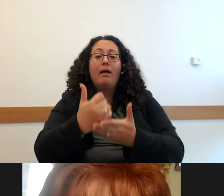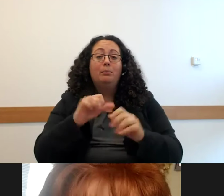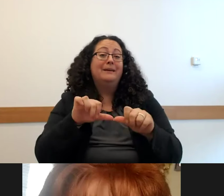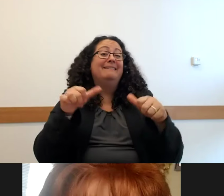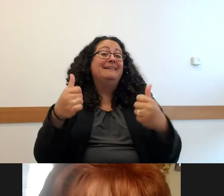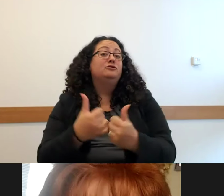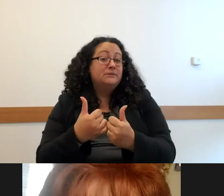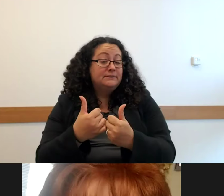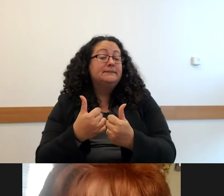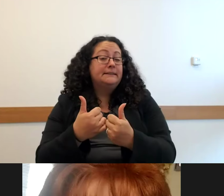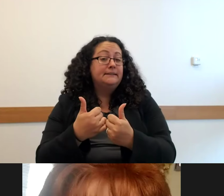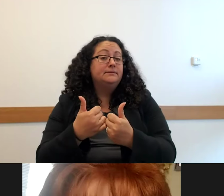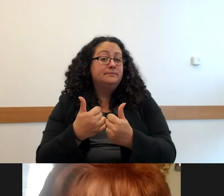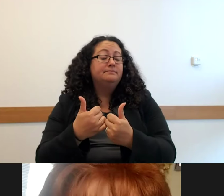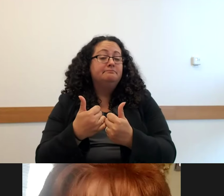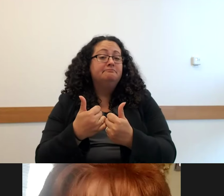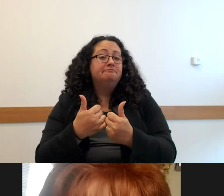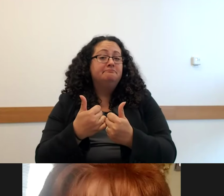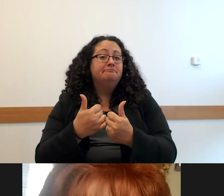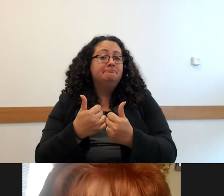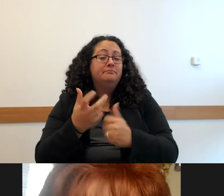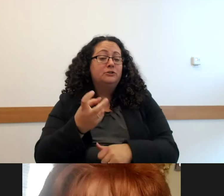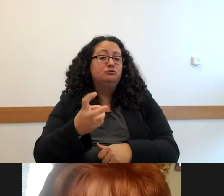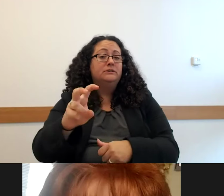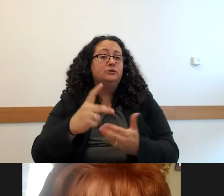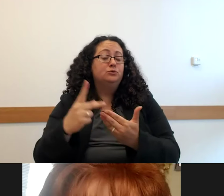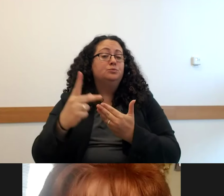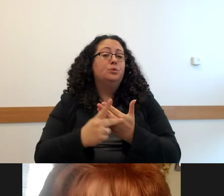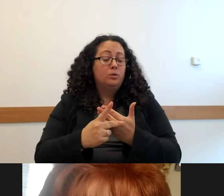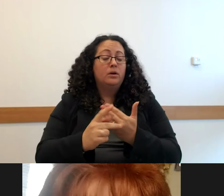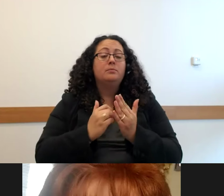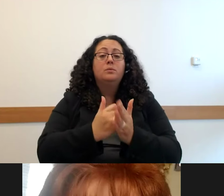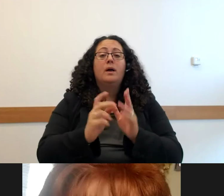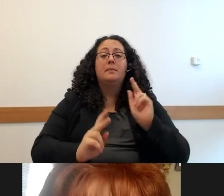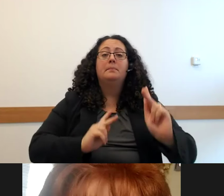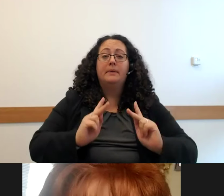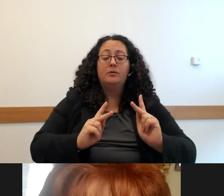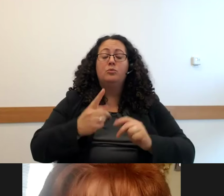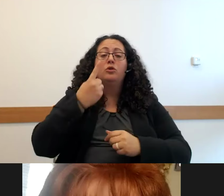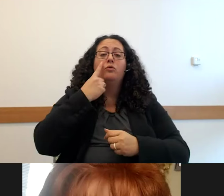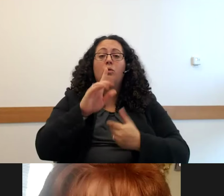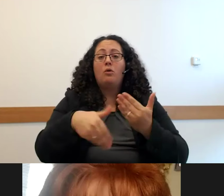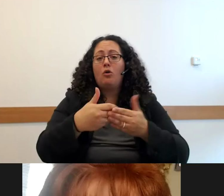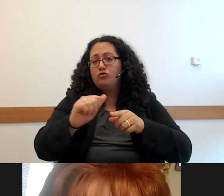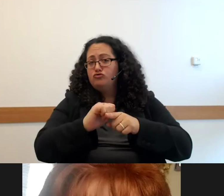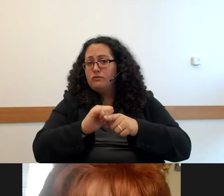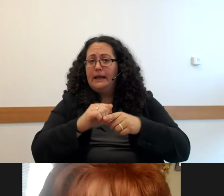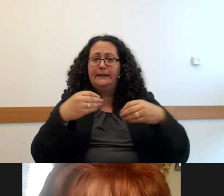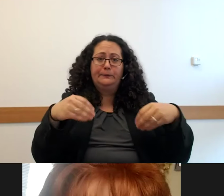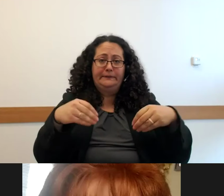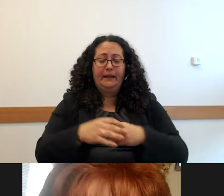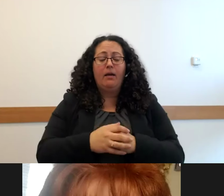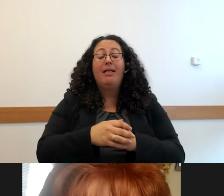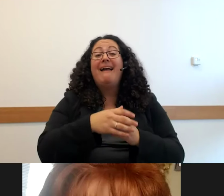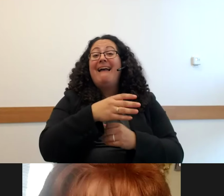agencies and transition programs to help people for training in retail, as well